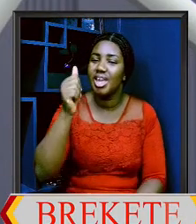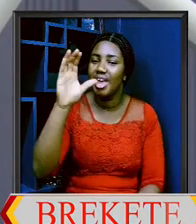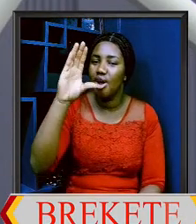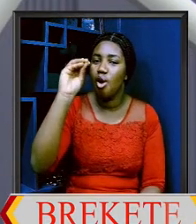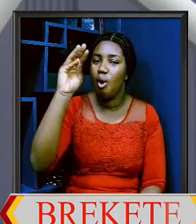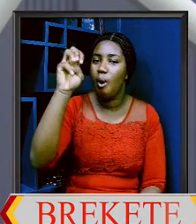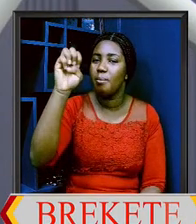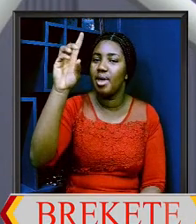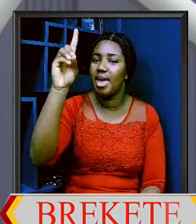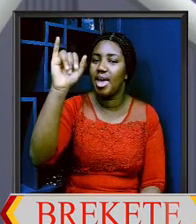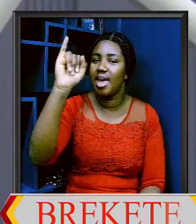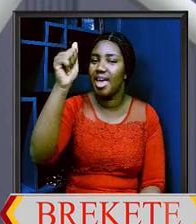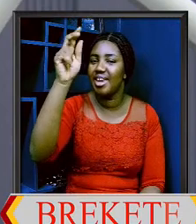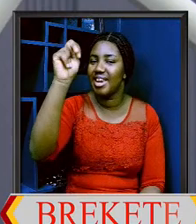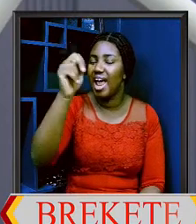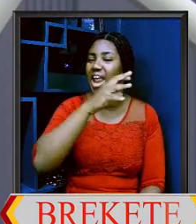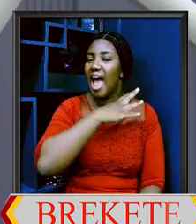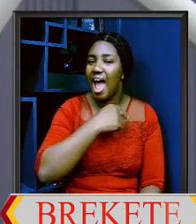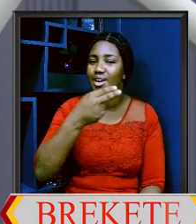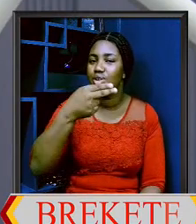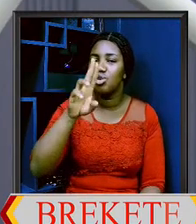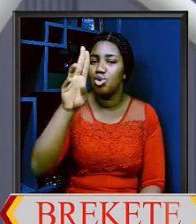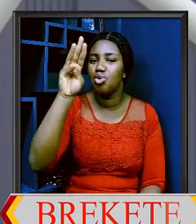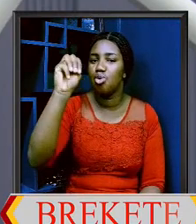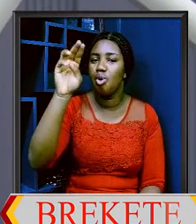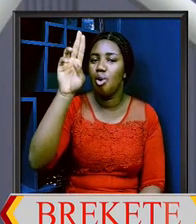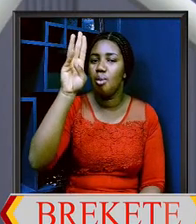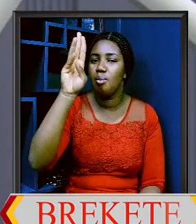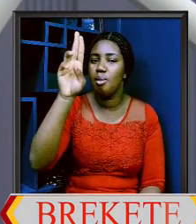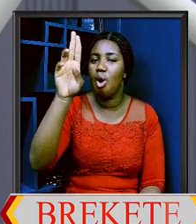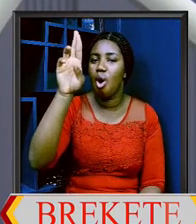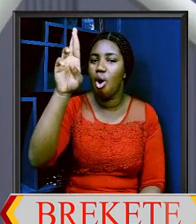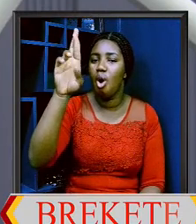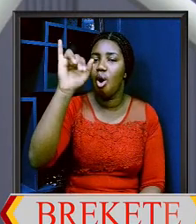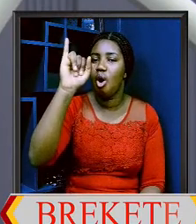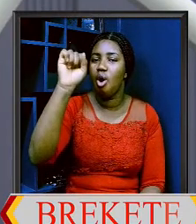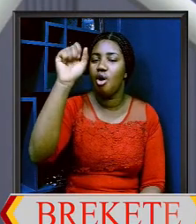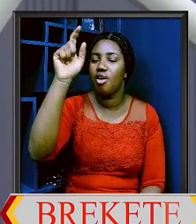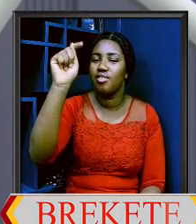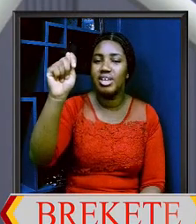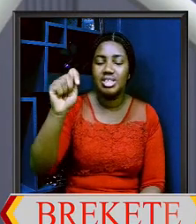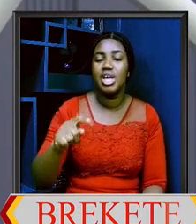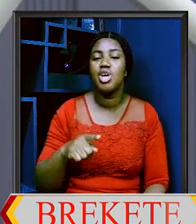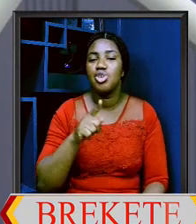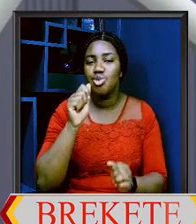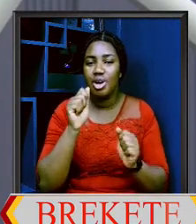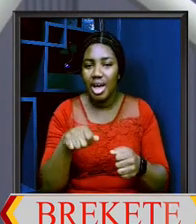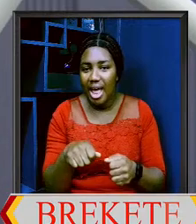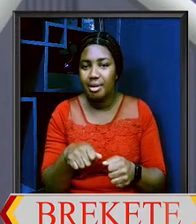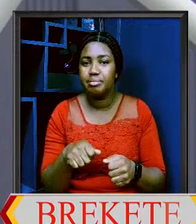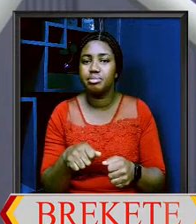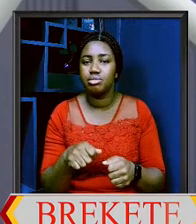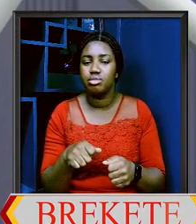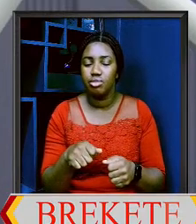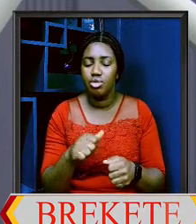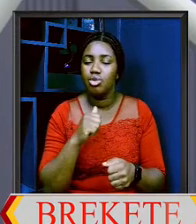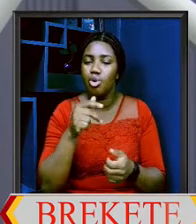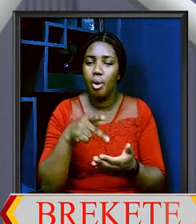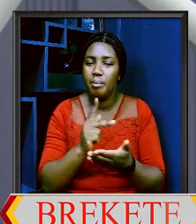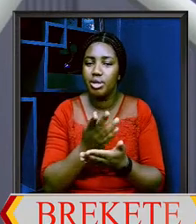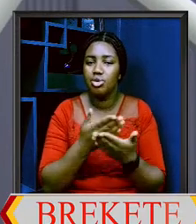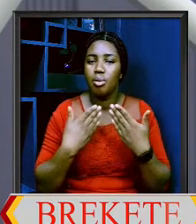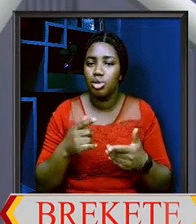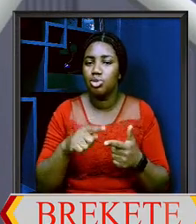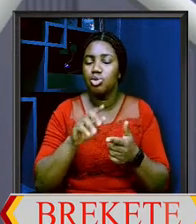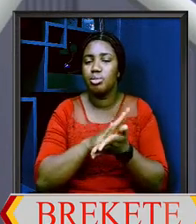humorist you cannot pay somebody to become a humorist but you can pay a community and to make you